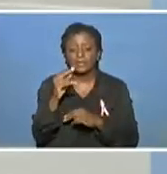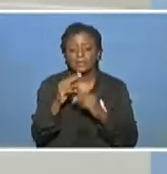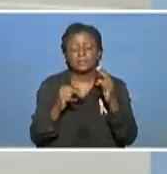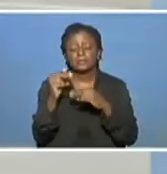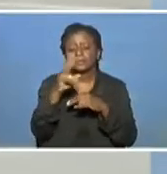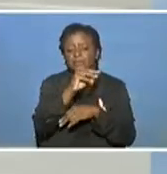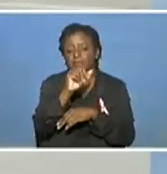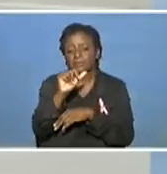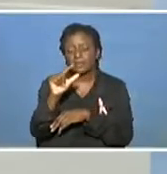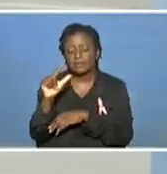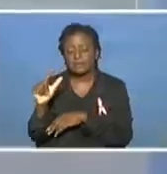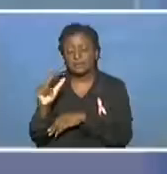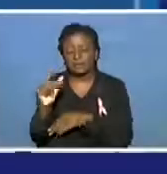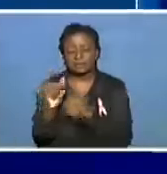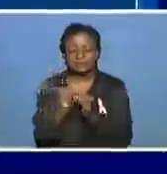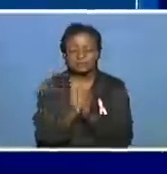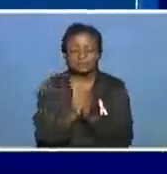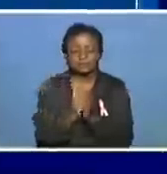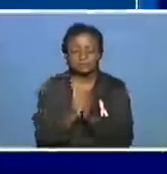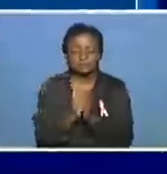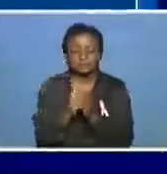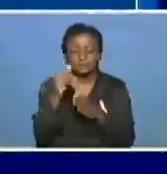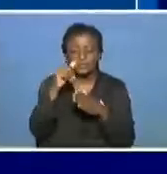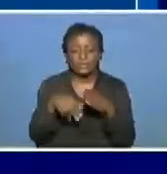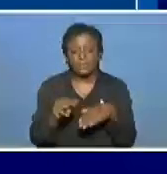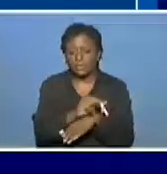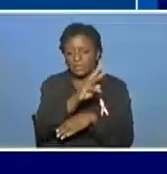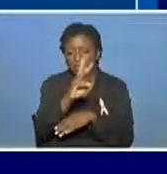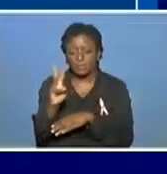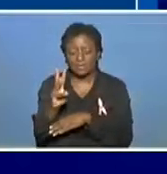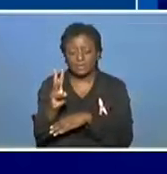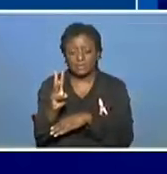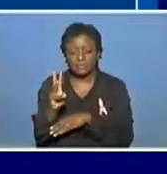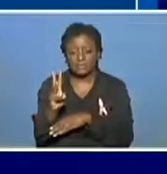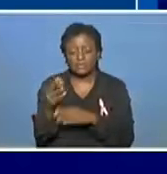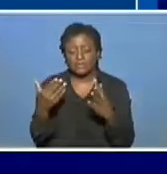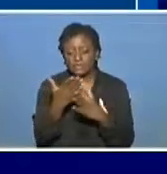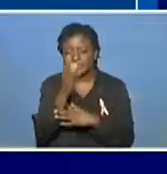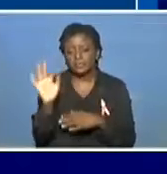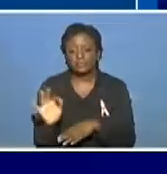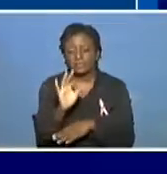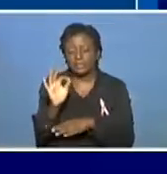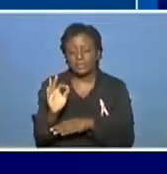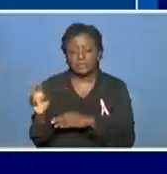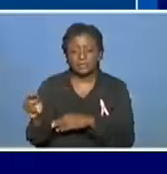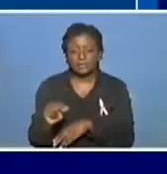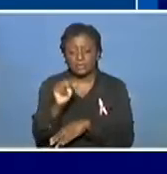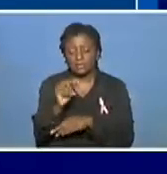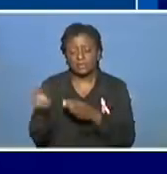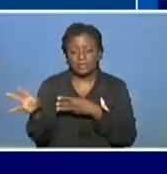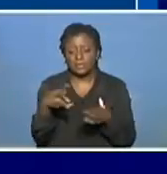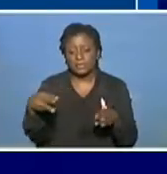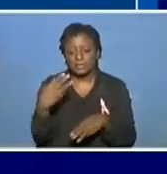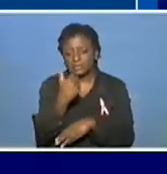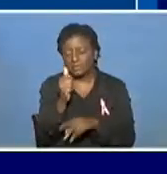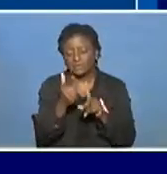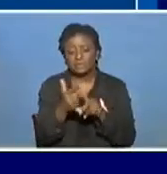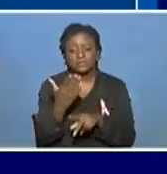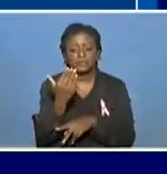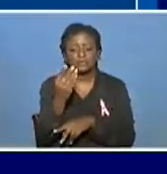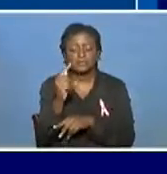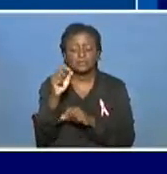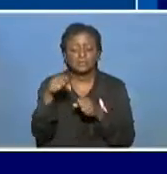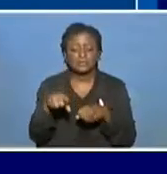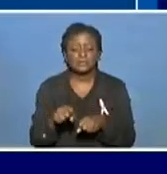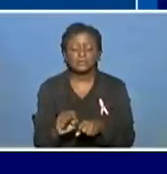of FYP, the Tile King, and the Pink Setter. For the Northwestern Islands, right through Friday, northerly winds at 10 to 15 knots, the wave heights 2 to